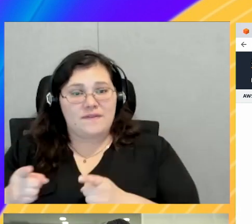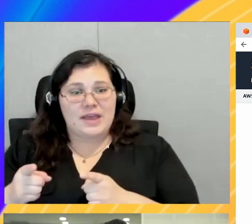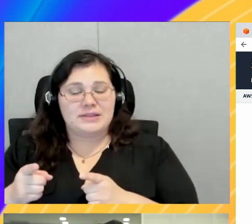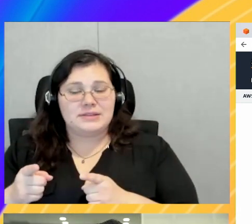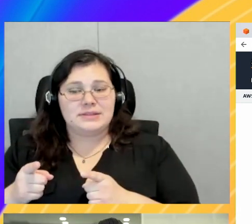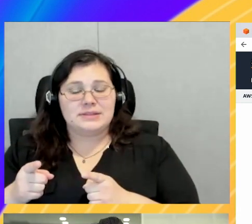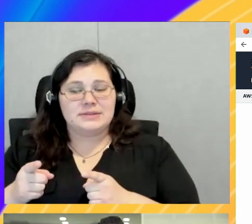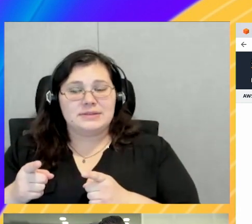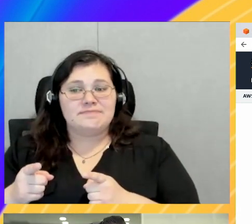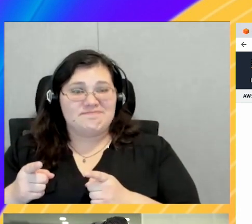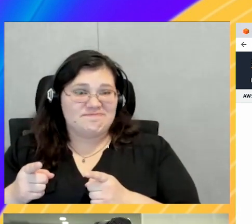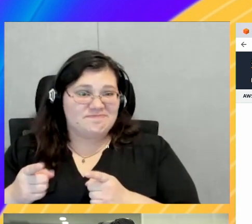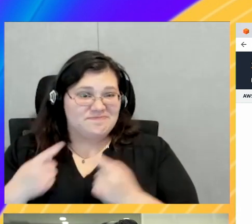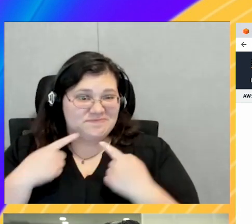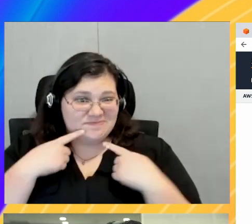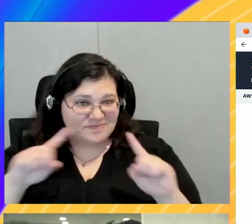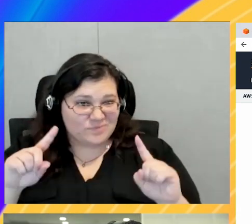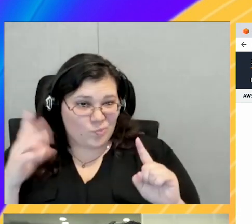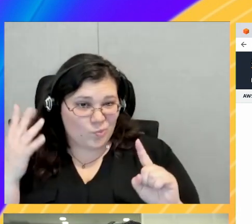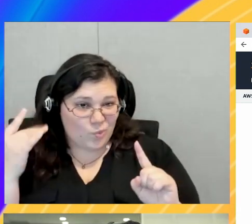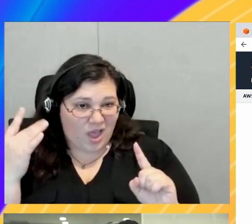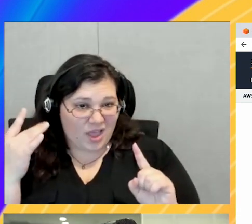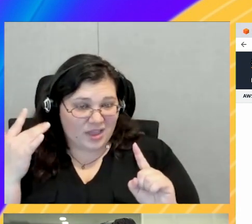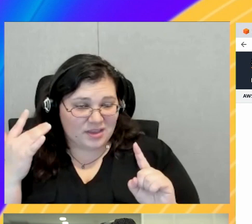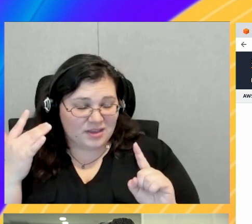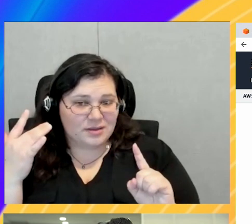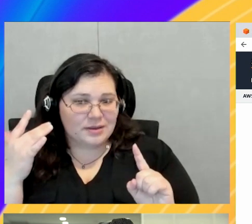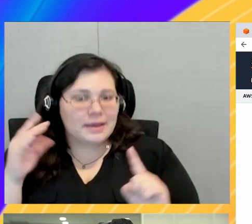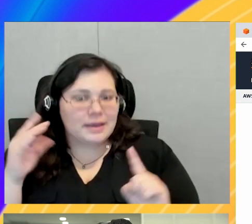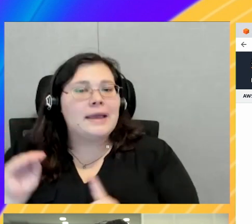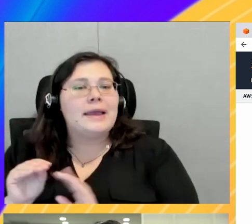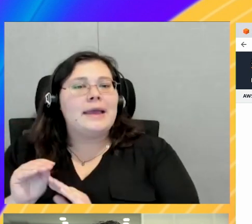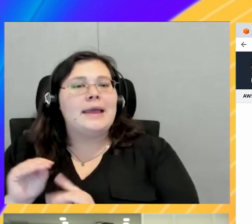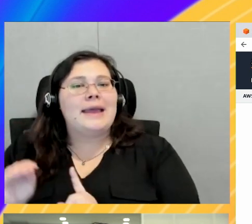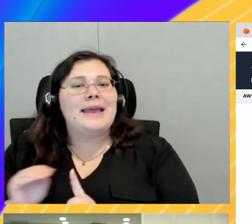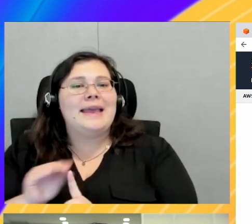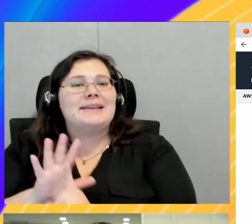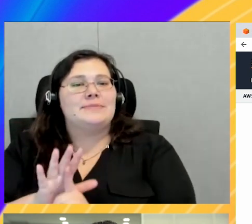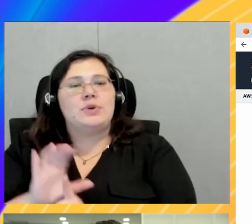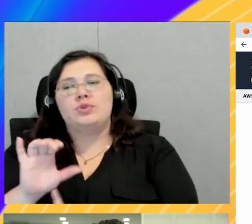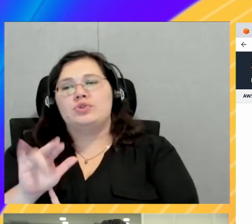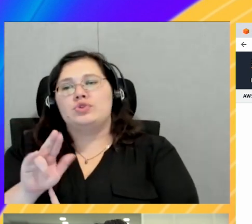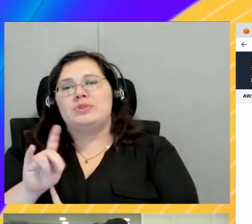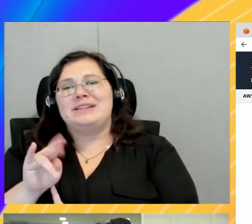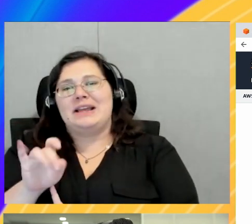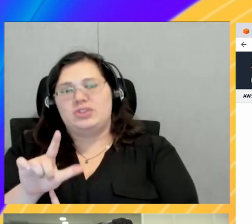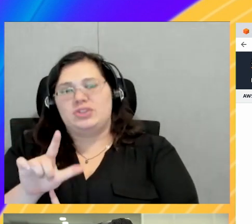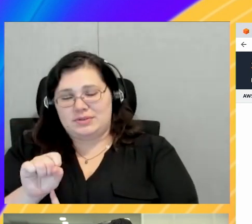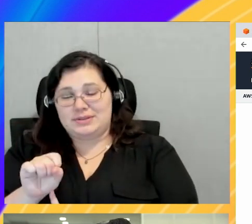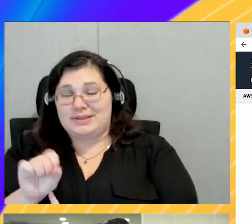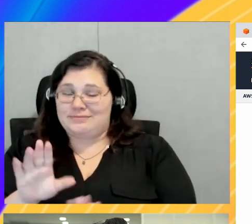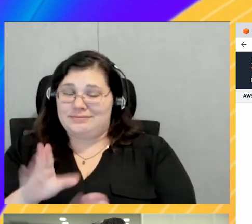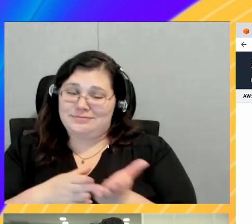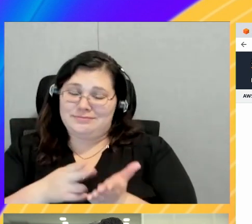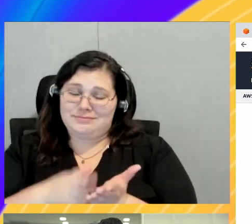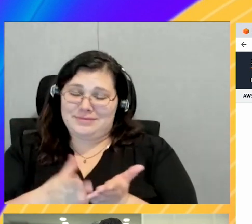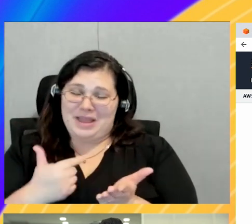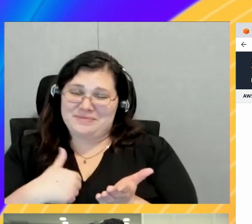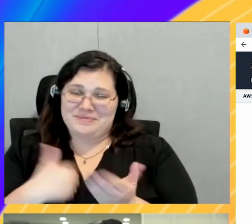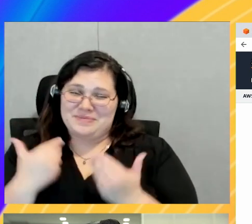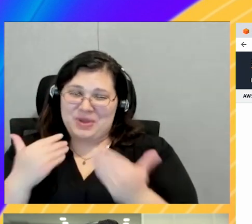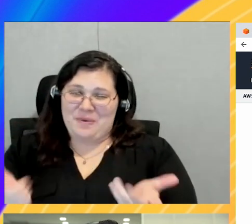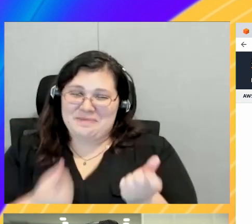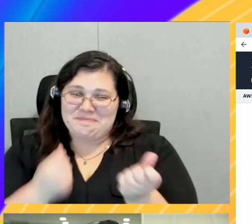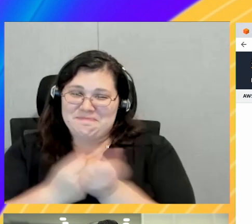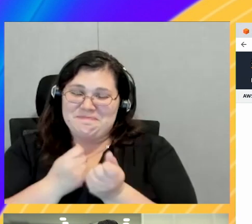successful because of exposed credentials. Right. And in fact, shameless plug, a colleague of mine and I were going to be doing a chalk